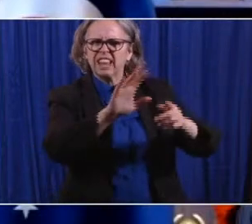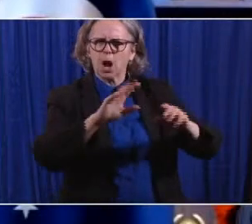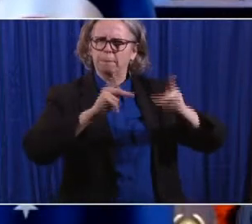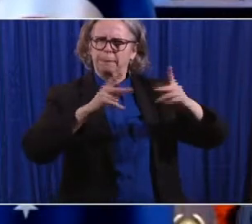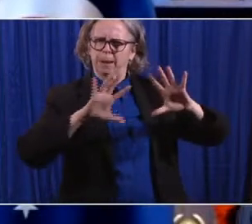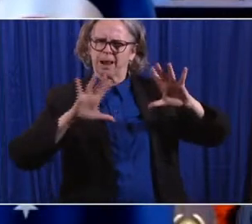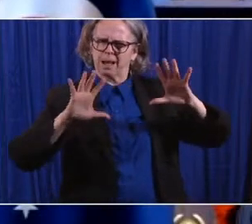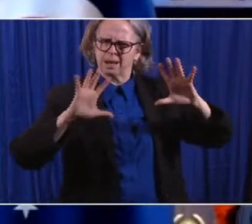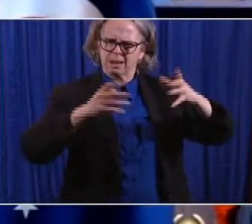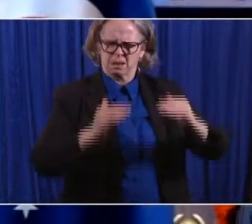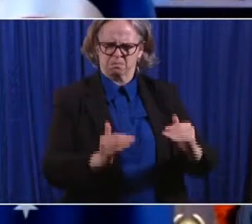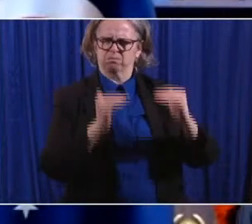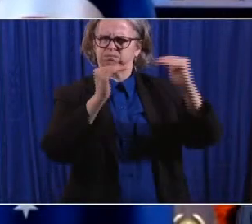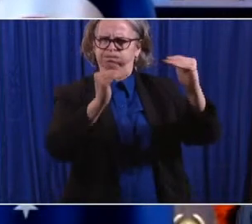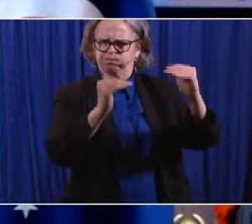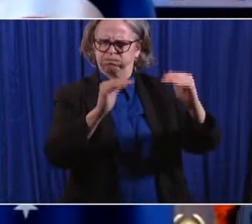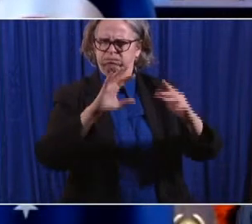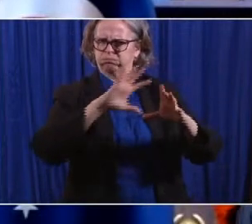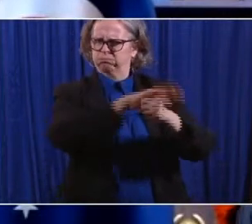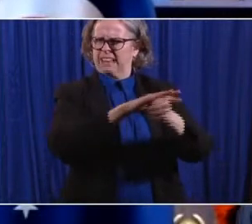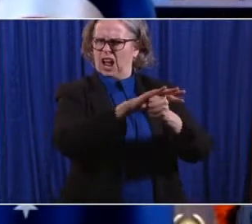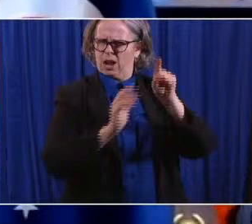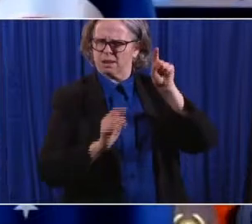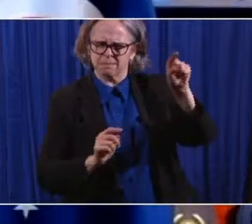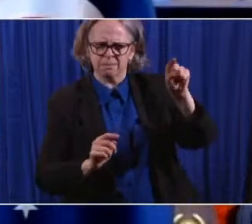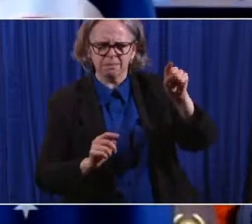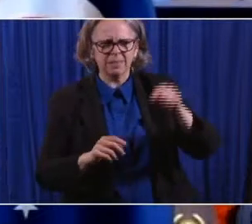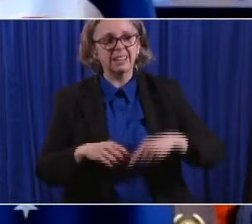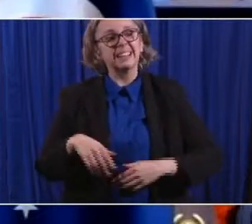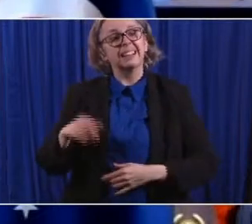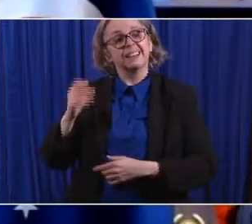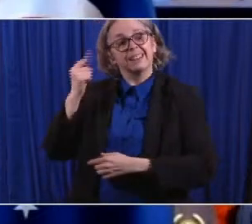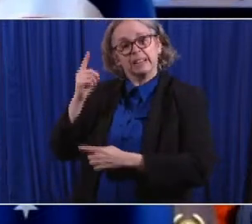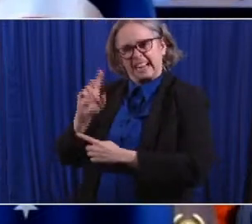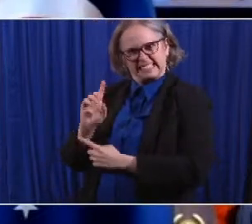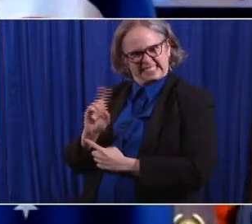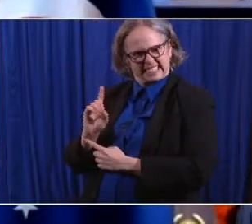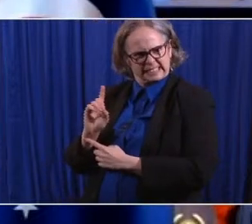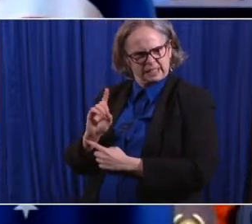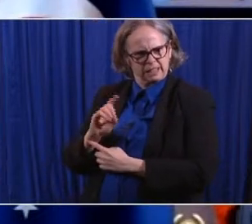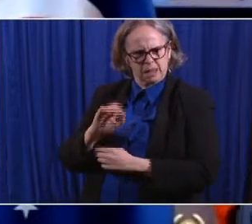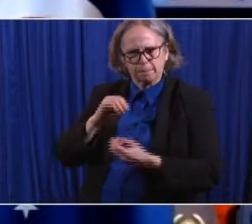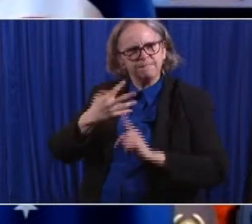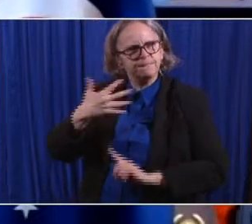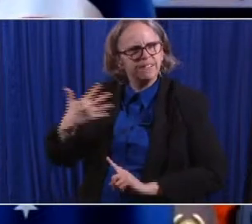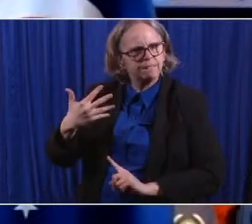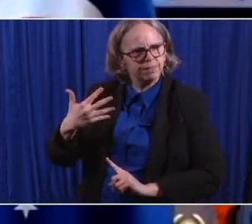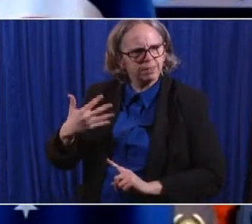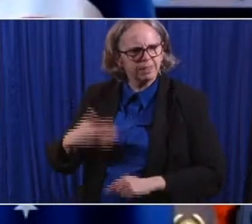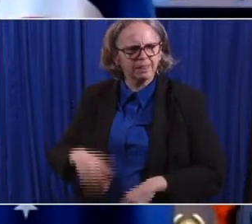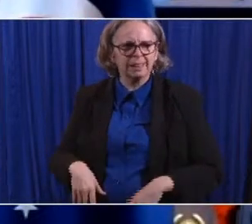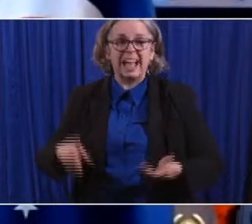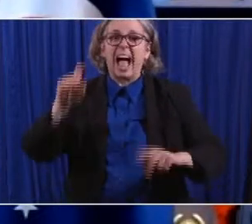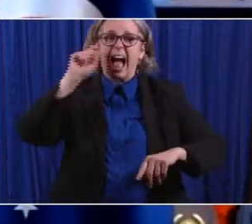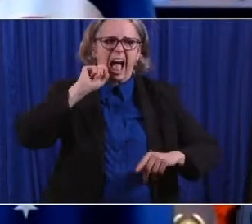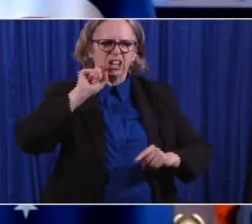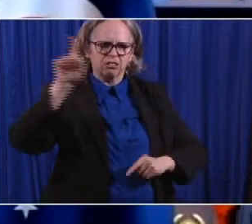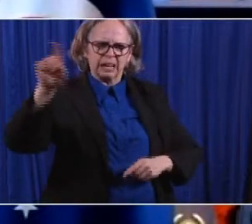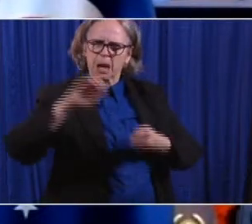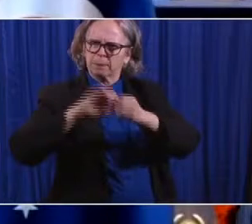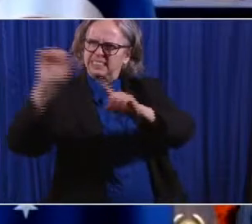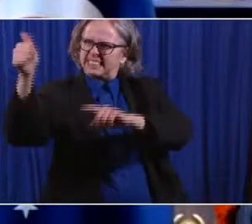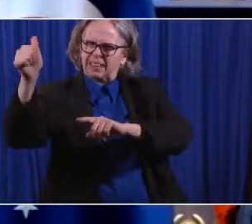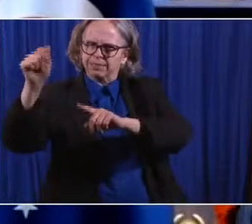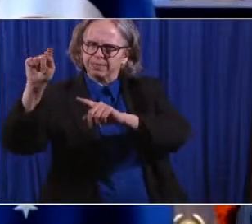metro areas. Additionally, Dayton Kettering ranked number 5, and Akron tied for number 10. So it wasn't just in